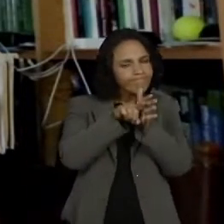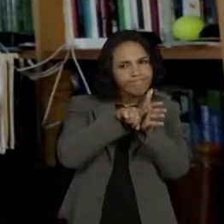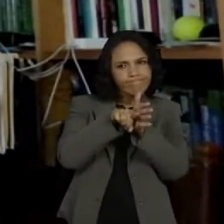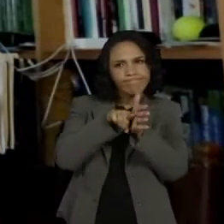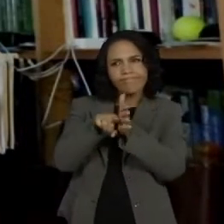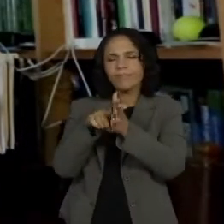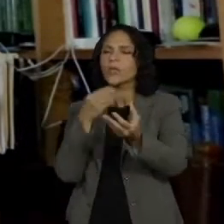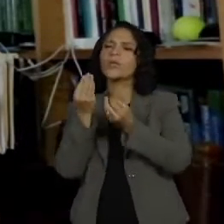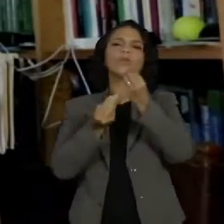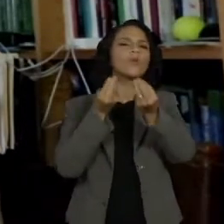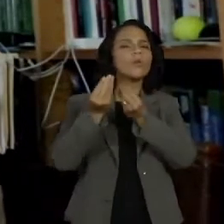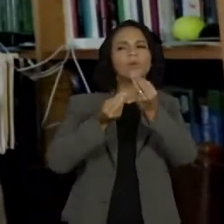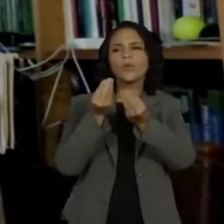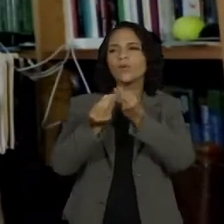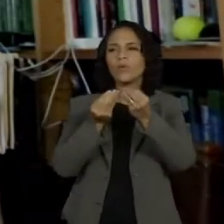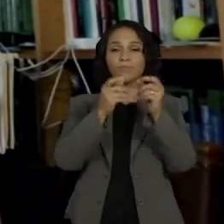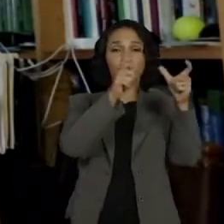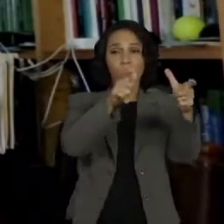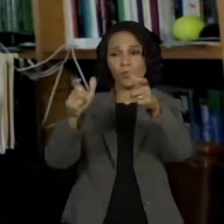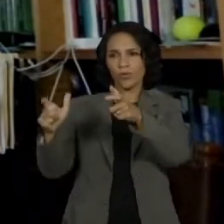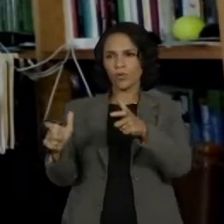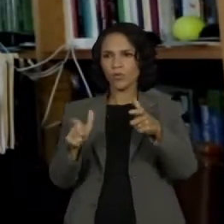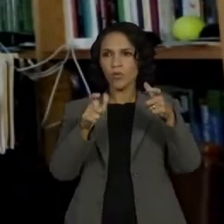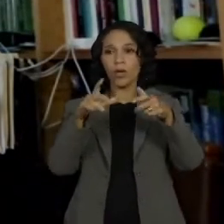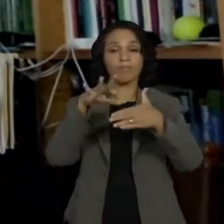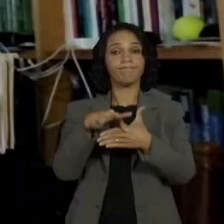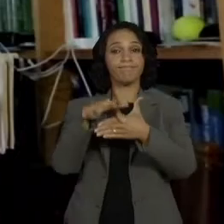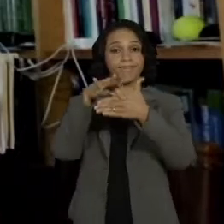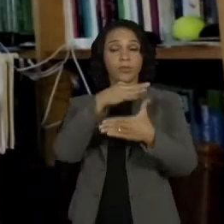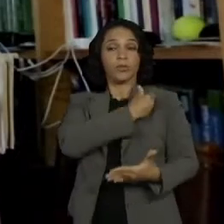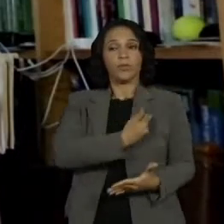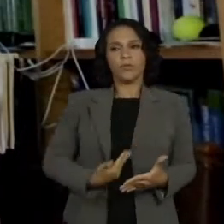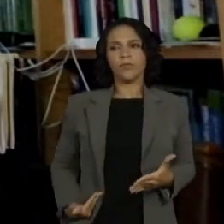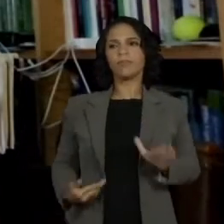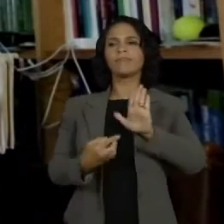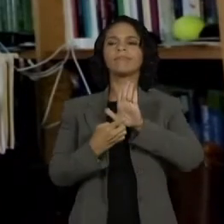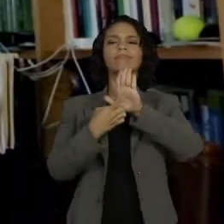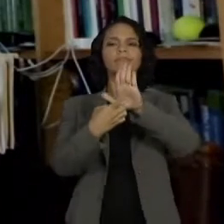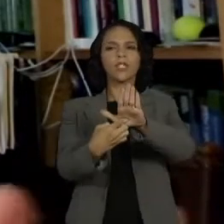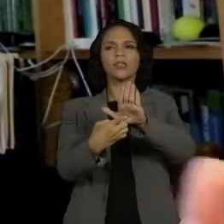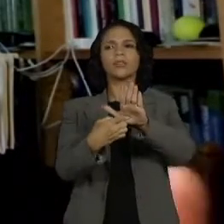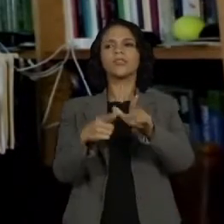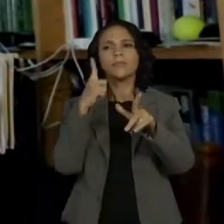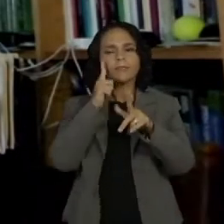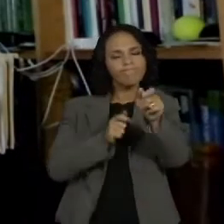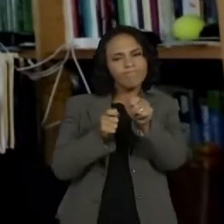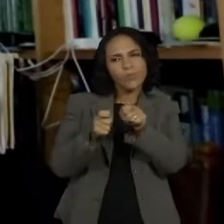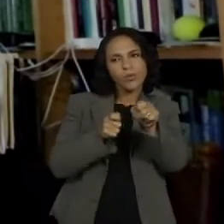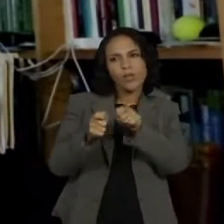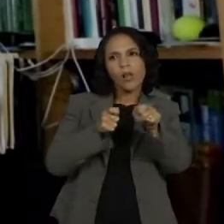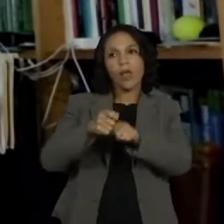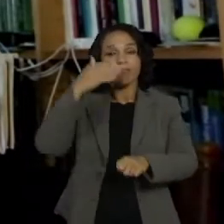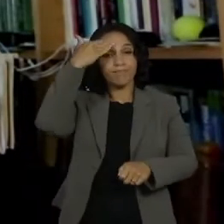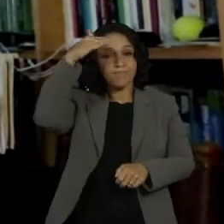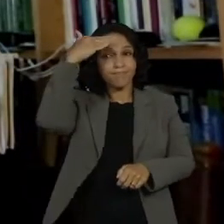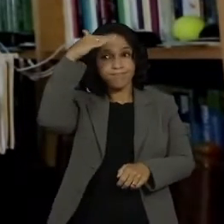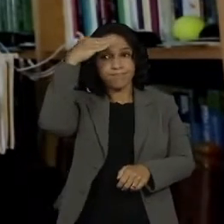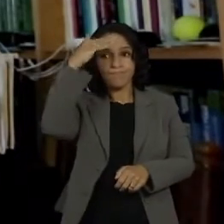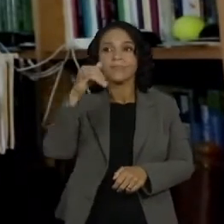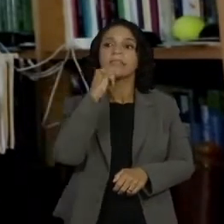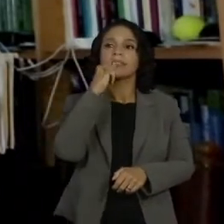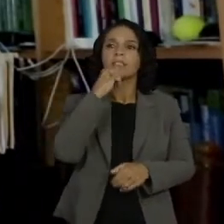some political leaders in particular to take it less seriously than they should. Donald Trump, for instance, last spring saying,